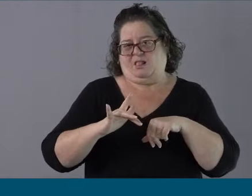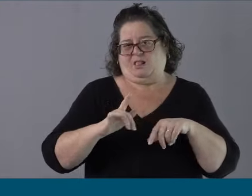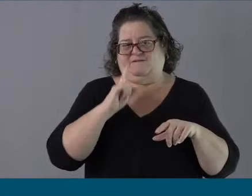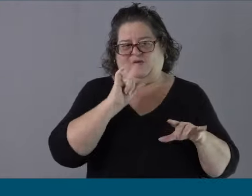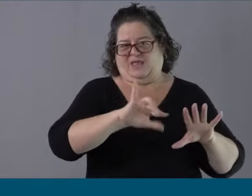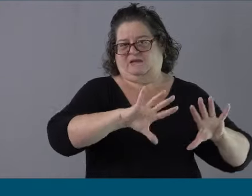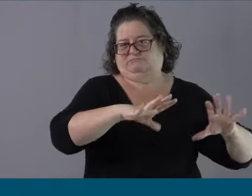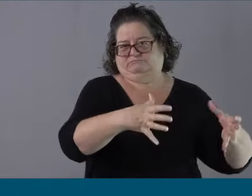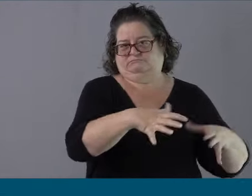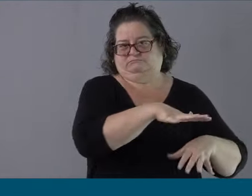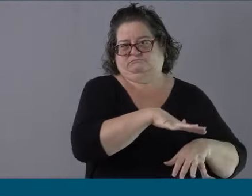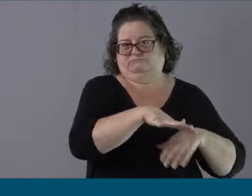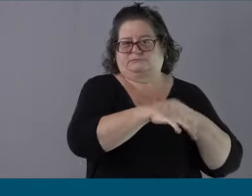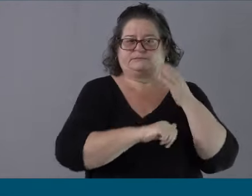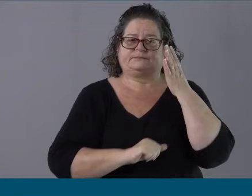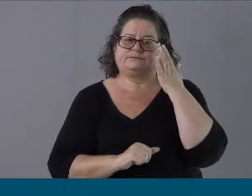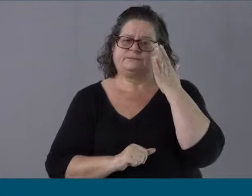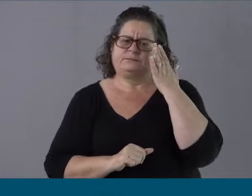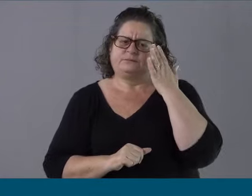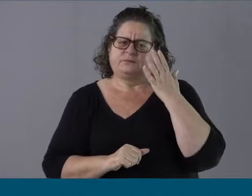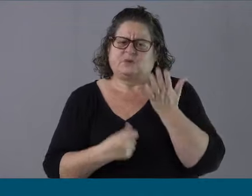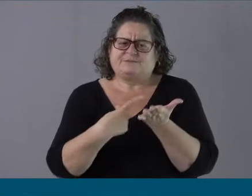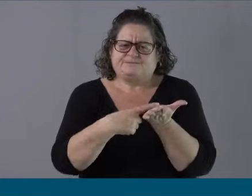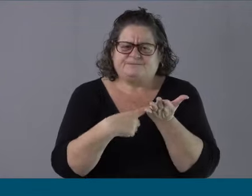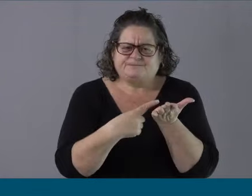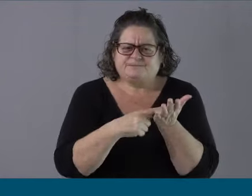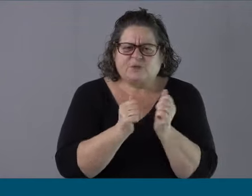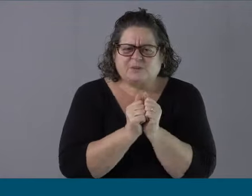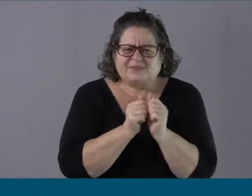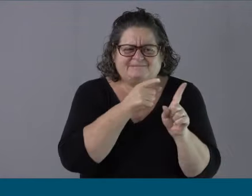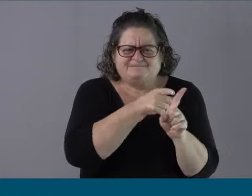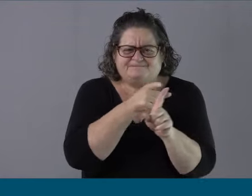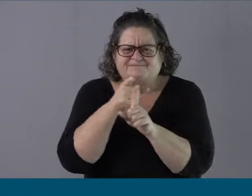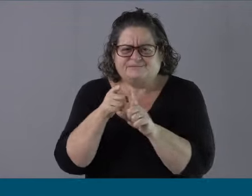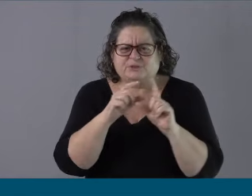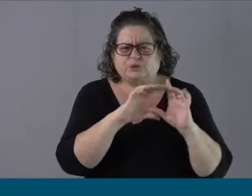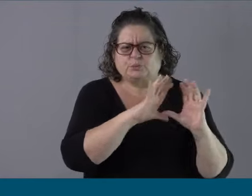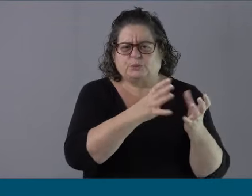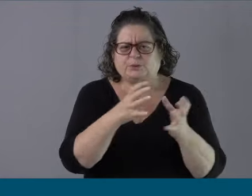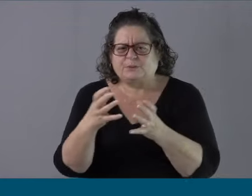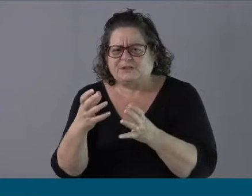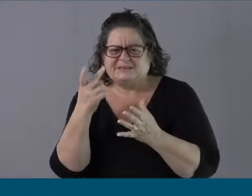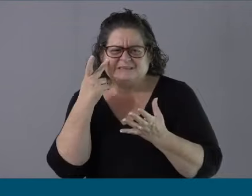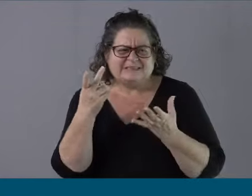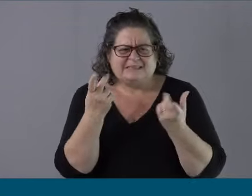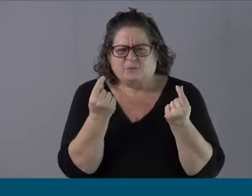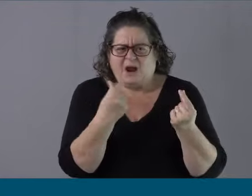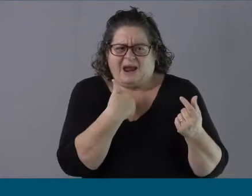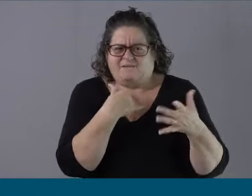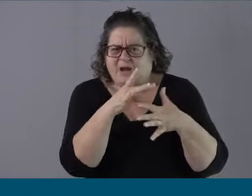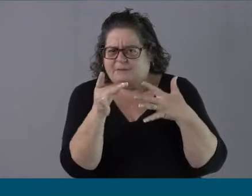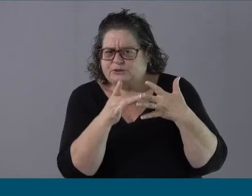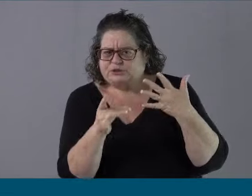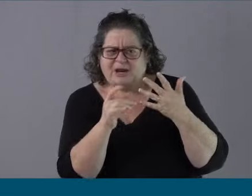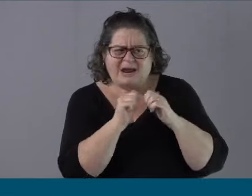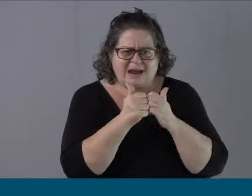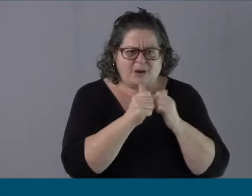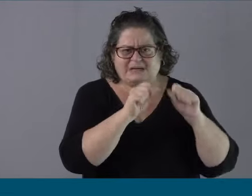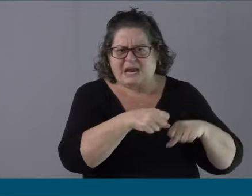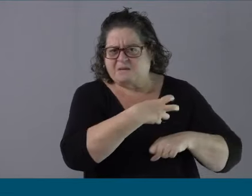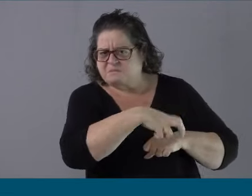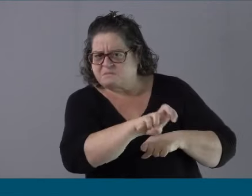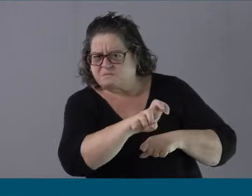we are working on making sure that everyone knows how to utilize that PACT dashboard so that their discharge planners